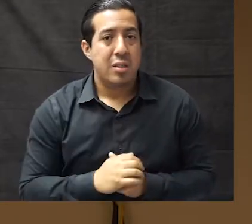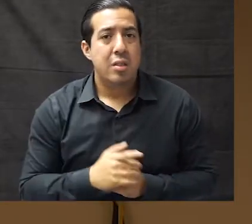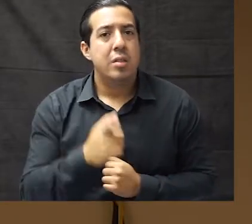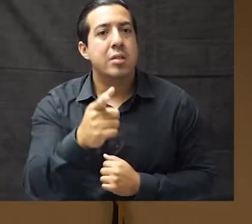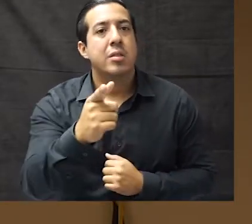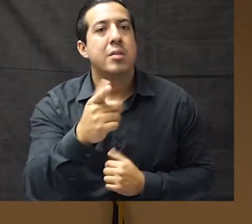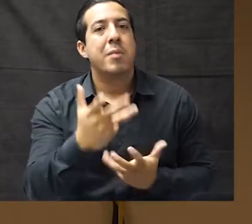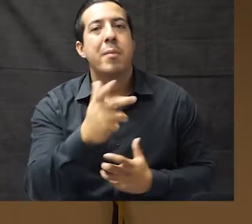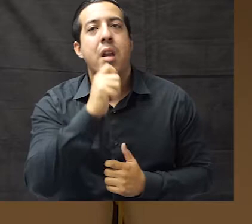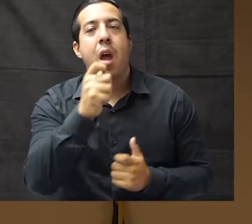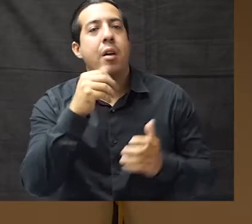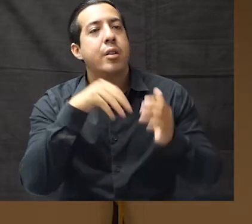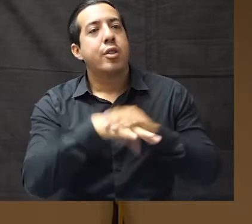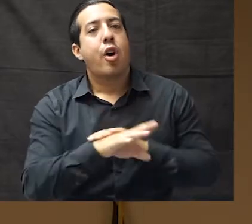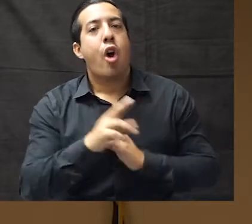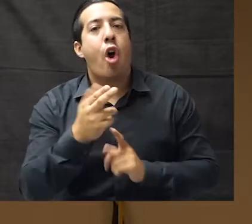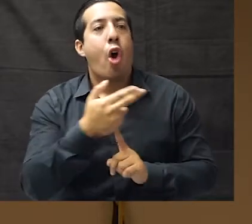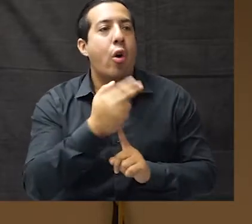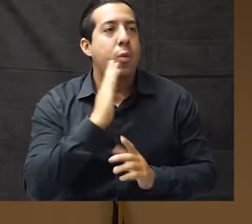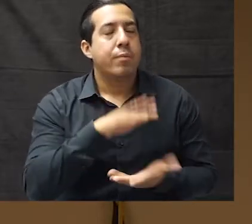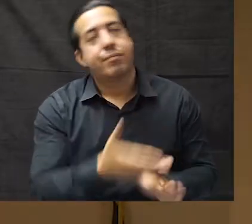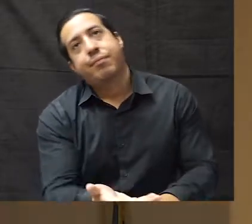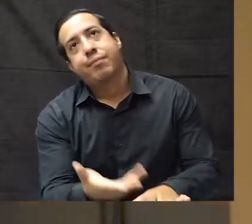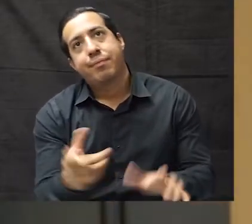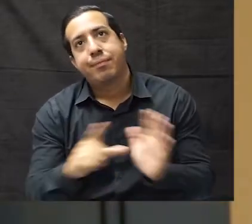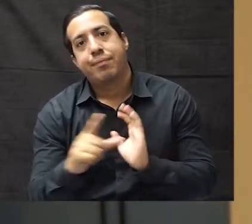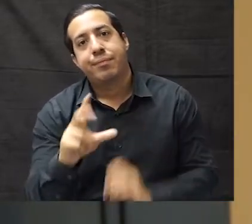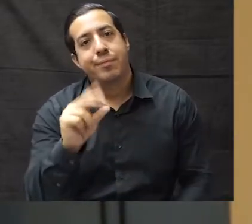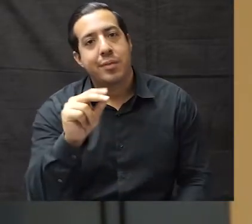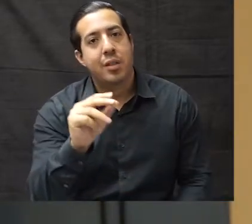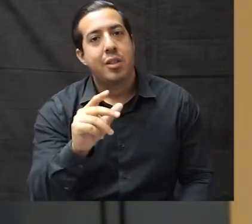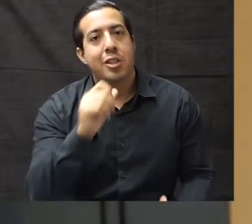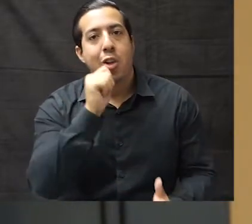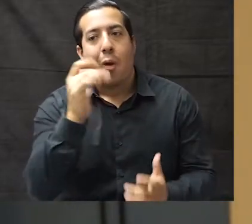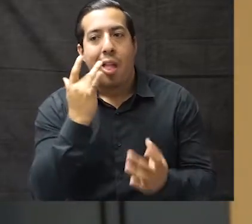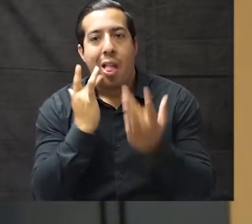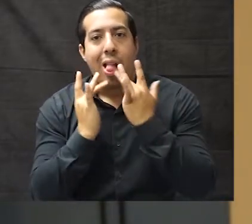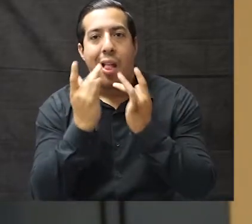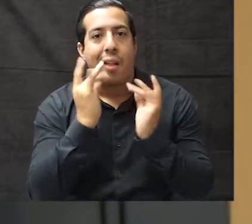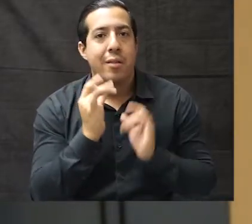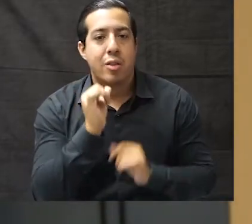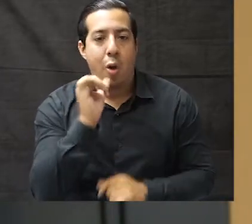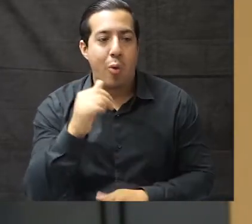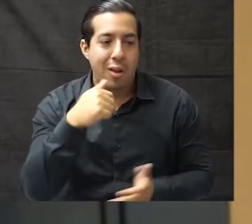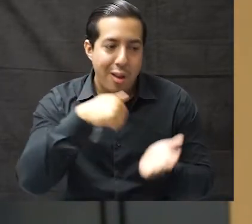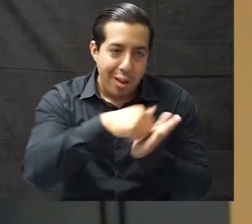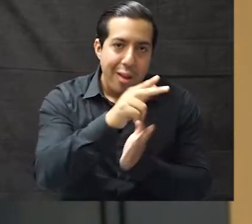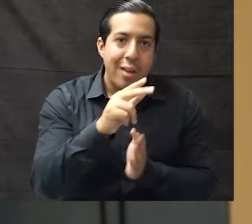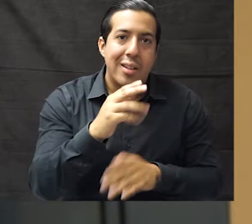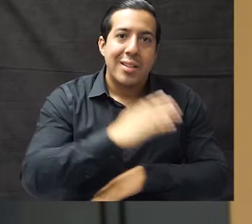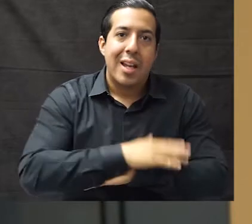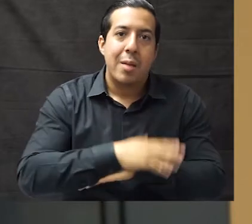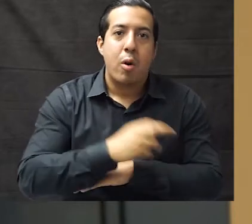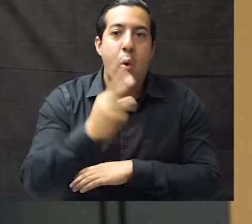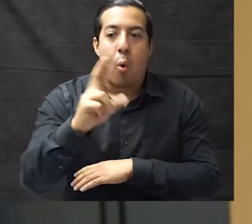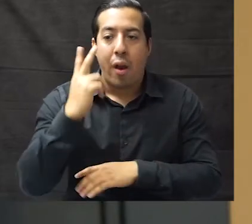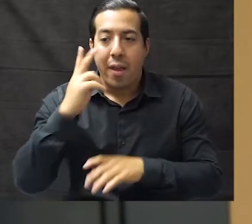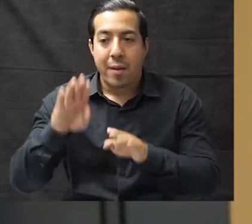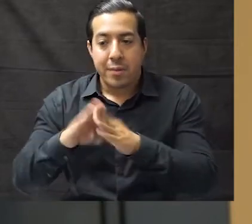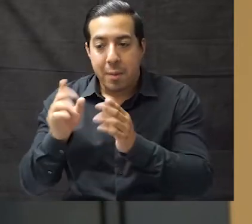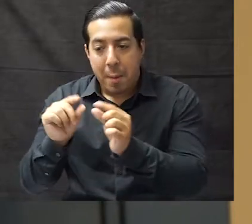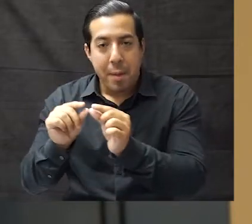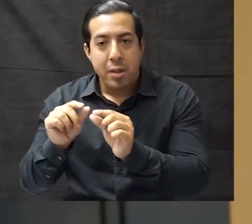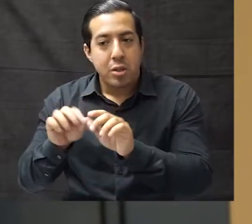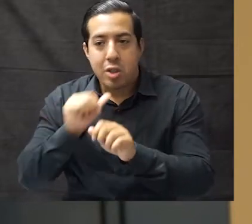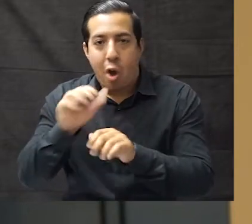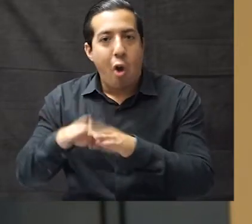sir. Why would anybody take anything like that? It's like a Russian roulette. Yep. I mean, or do they get